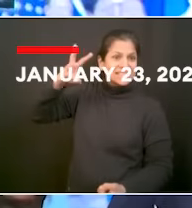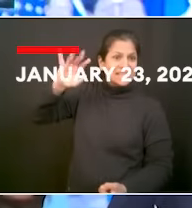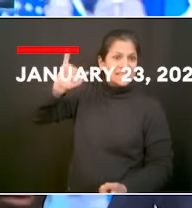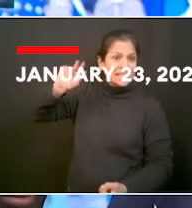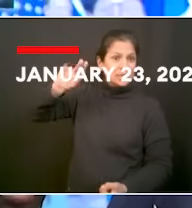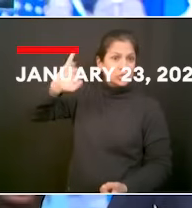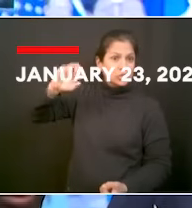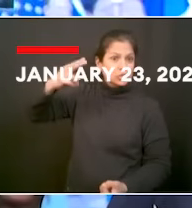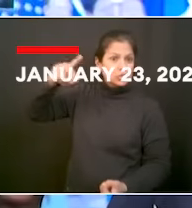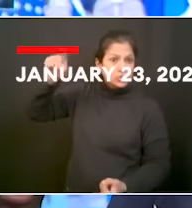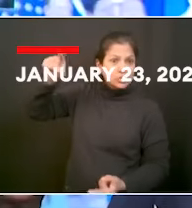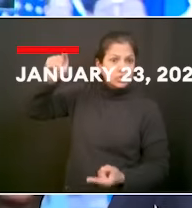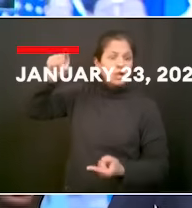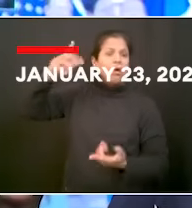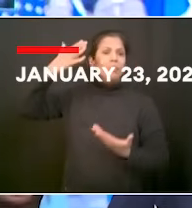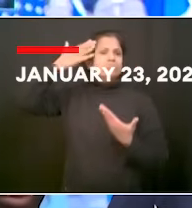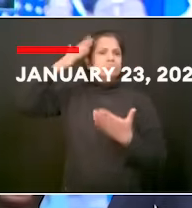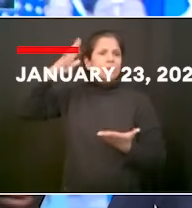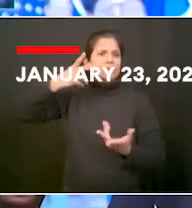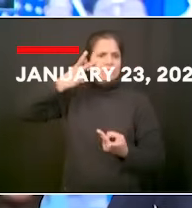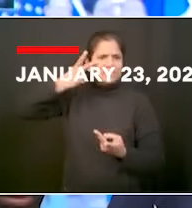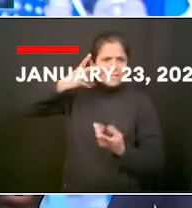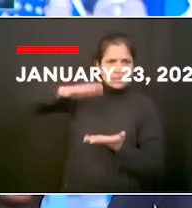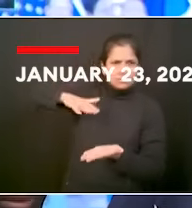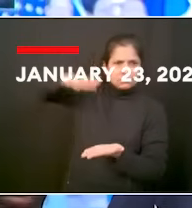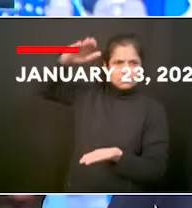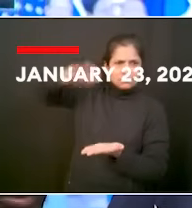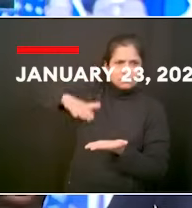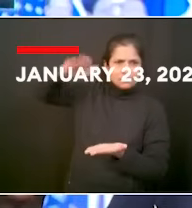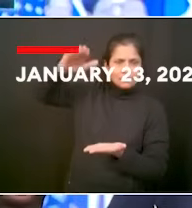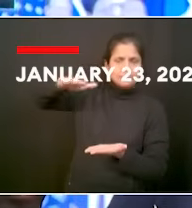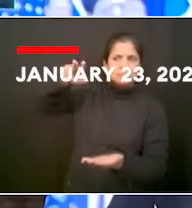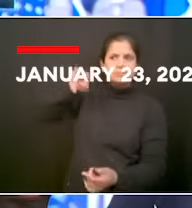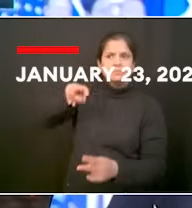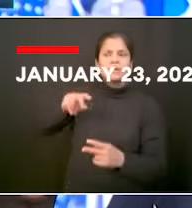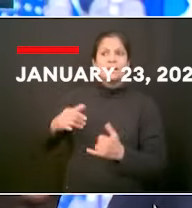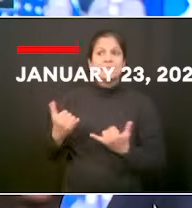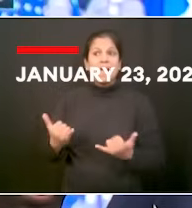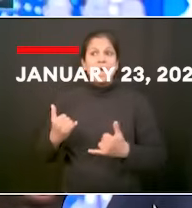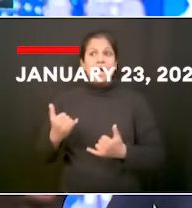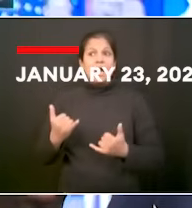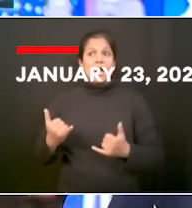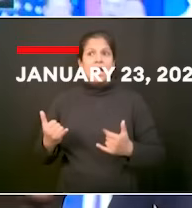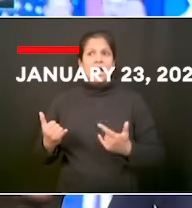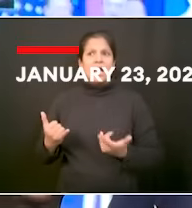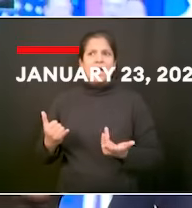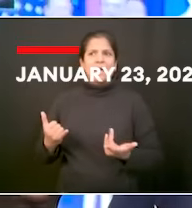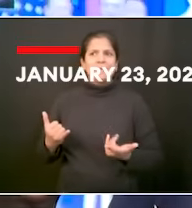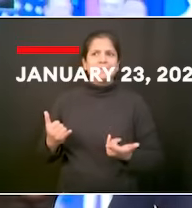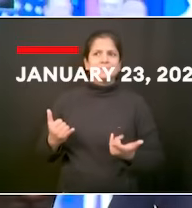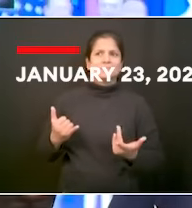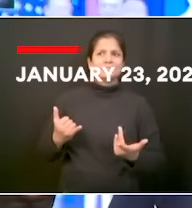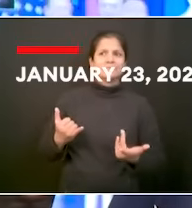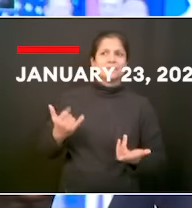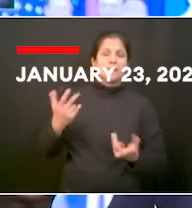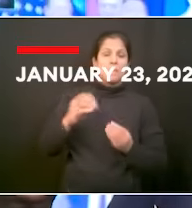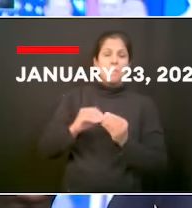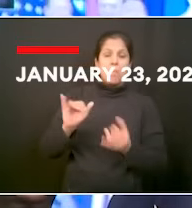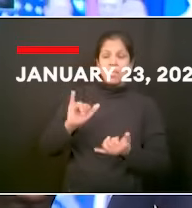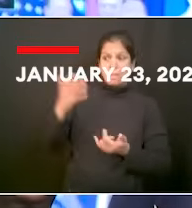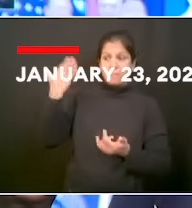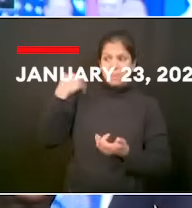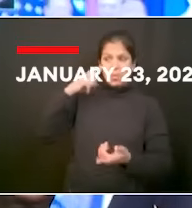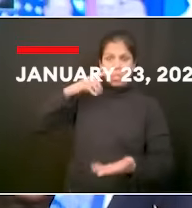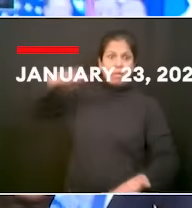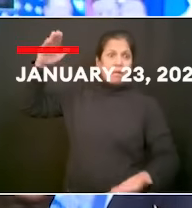Now we're seeing the minimum number closer to about 8 or 9 inches. We're seeing the maximum number still be a little over a foot. But we're going to get that